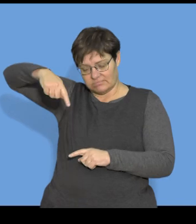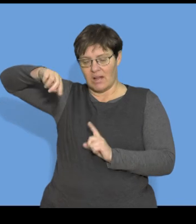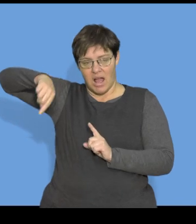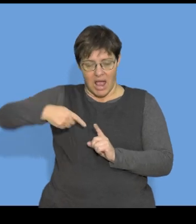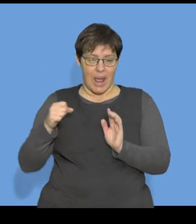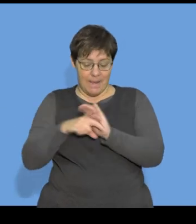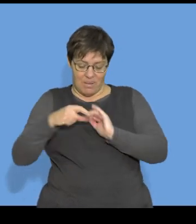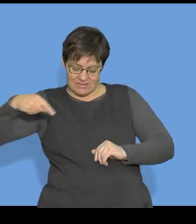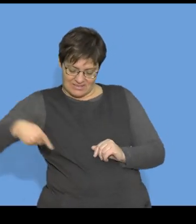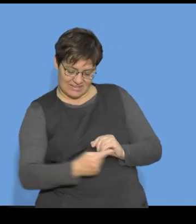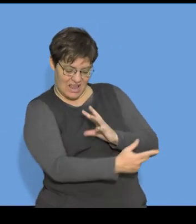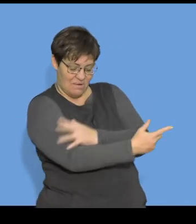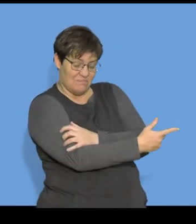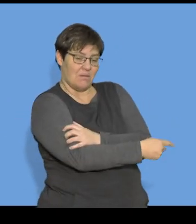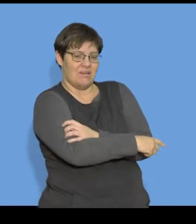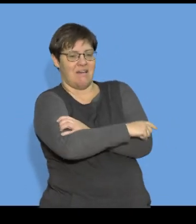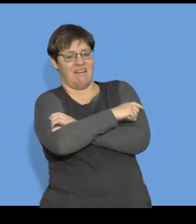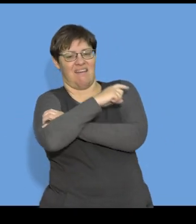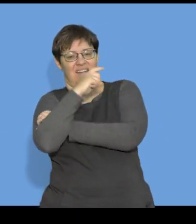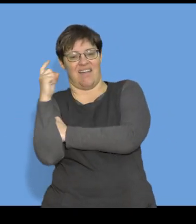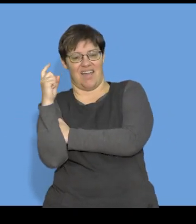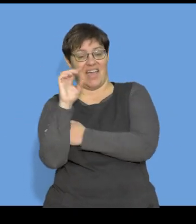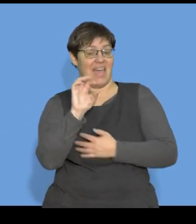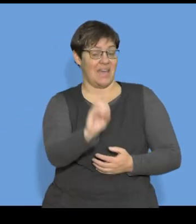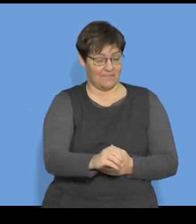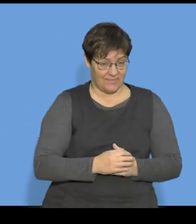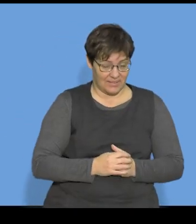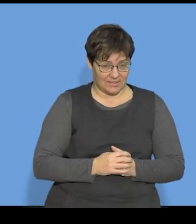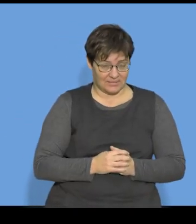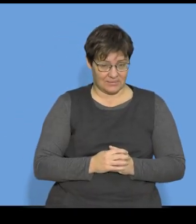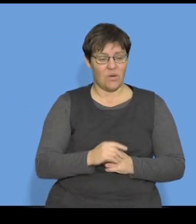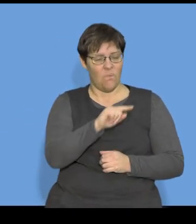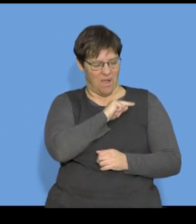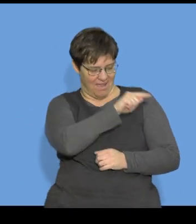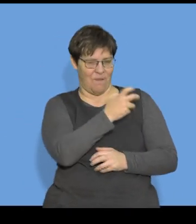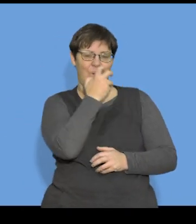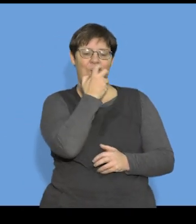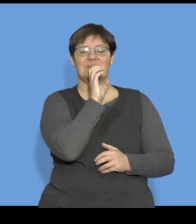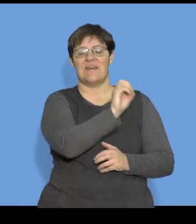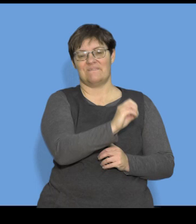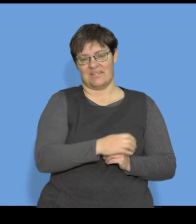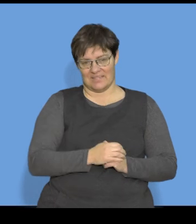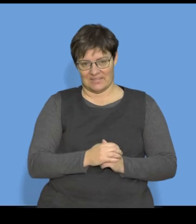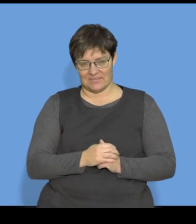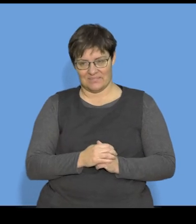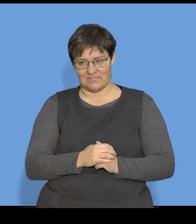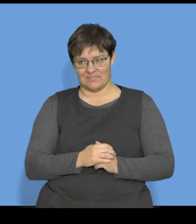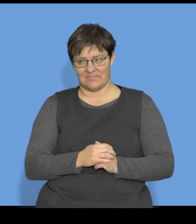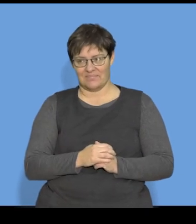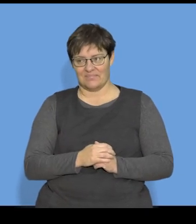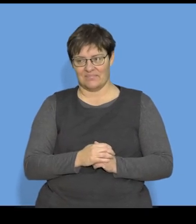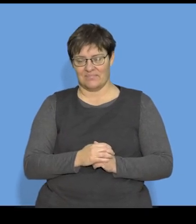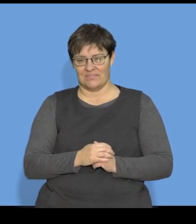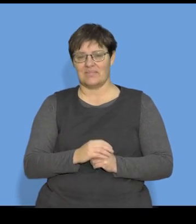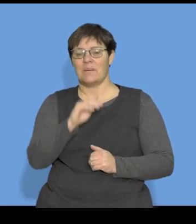contracts, then you'll move your hand away from the hot object.